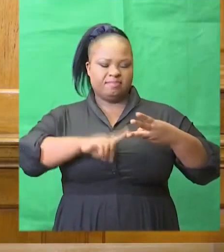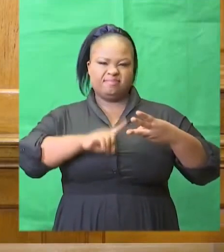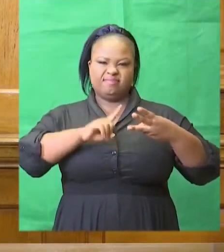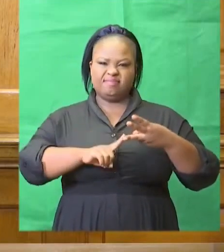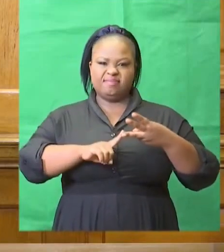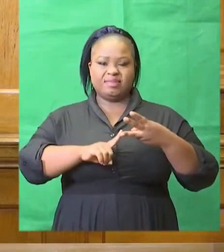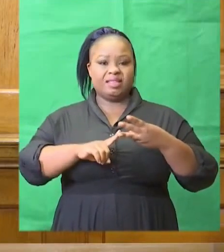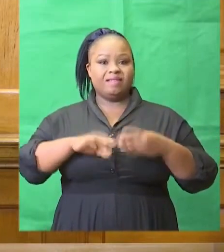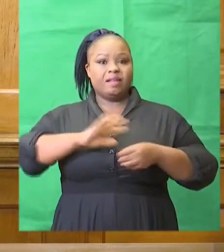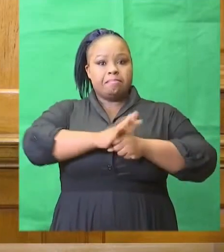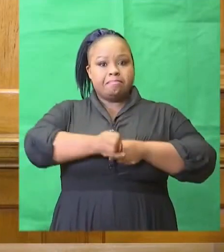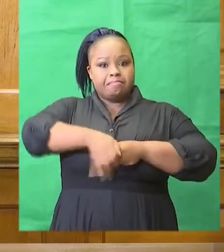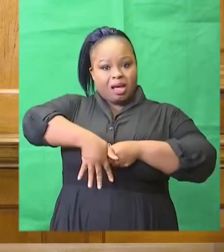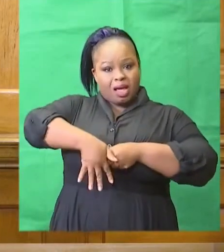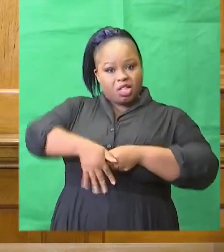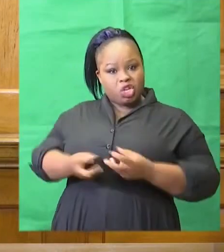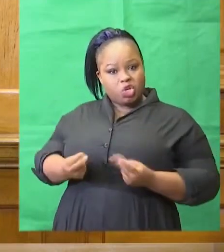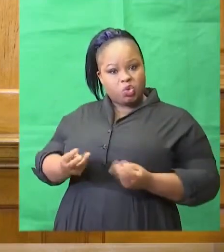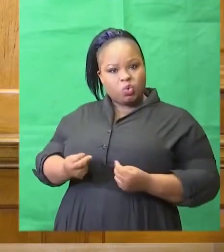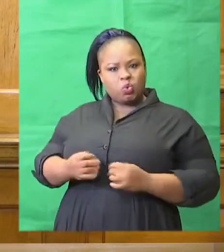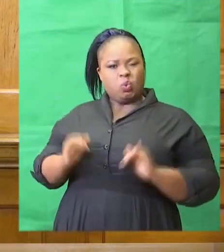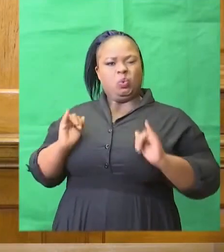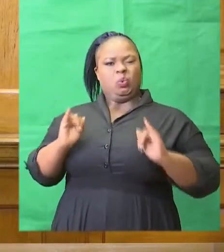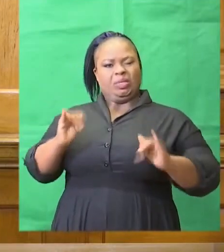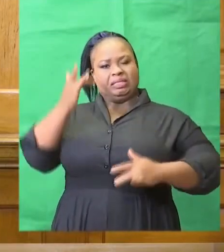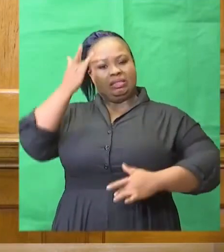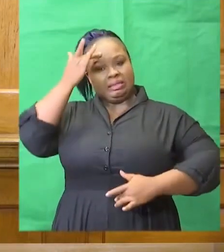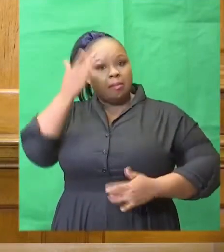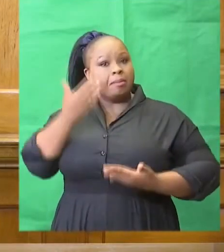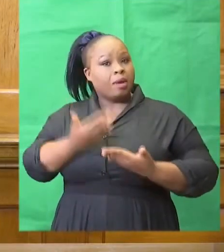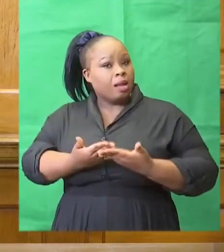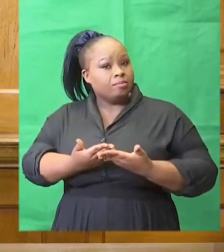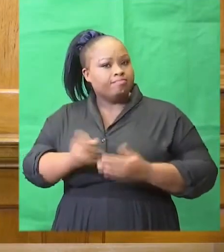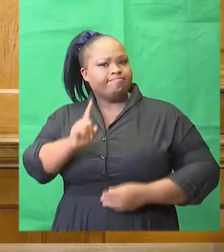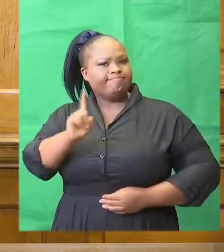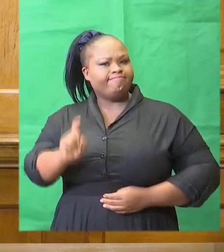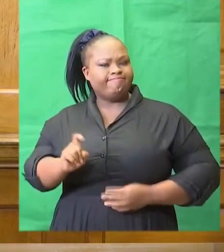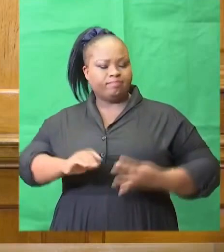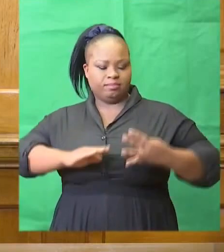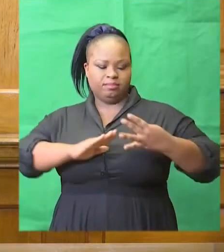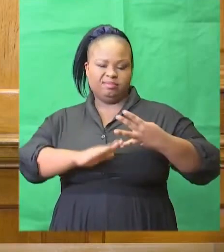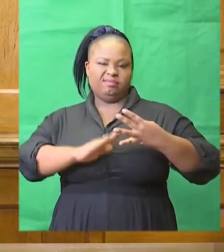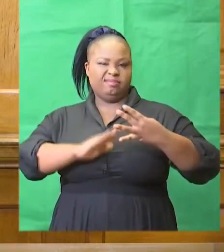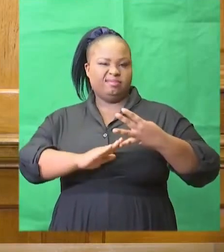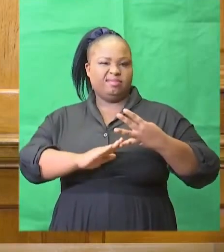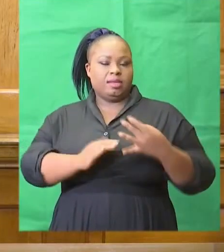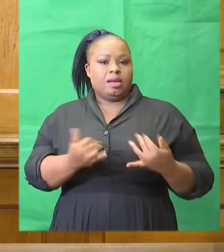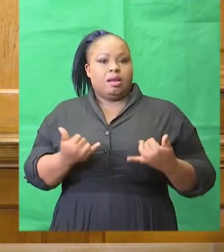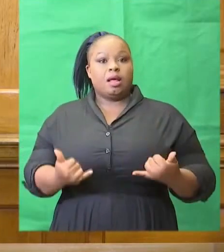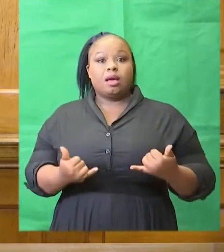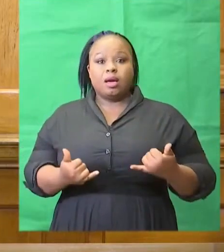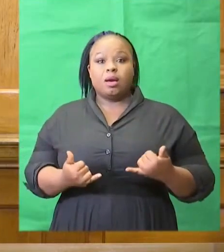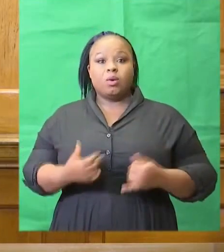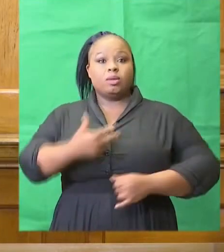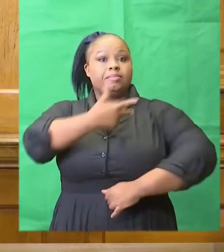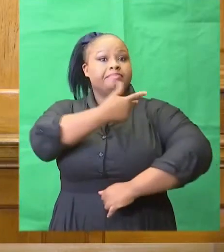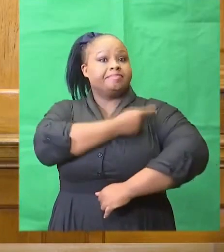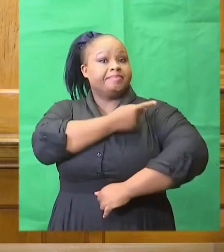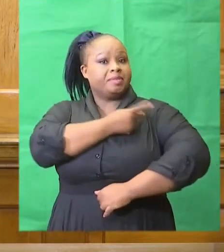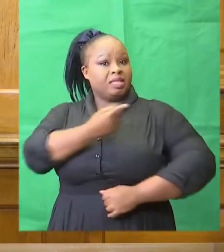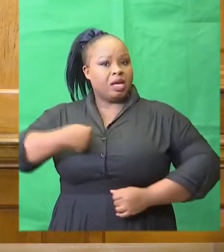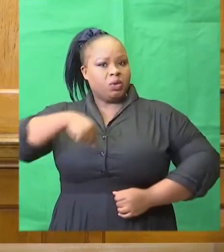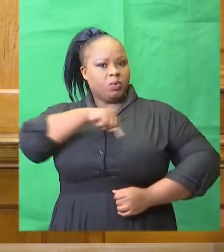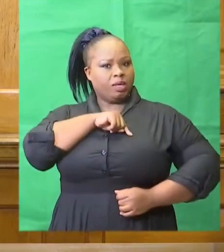severe disease, and four, how effective the current vaccines